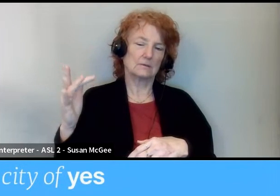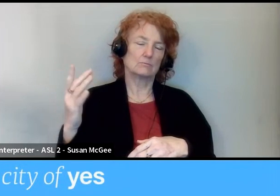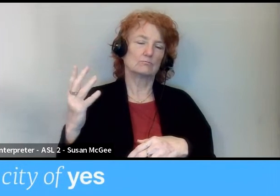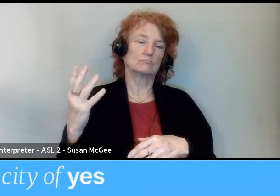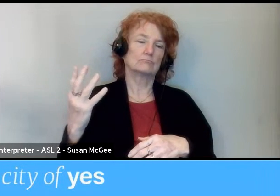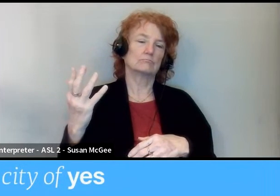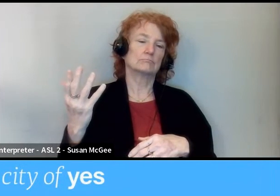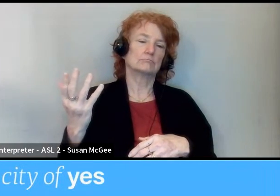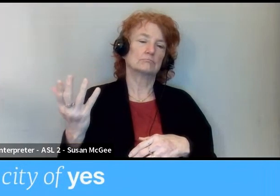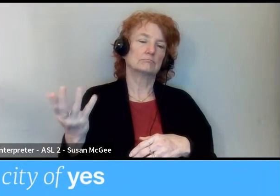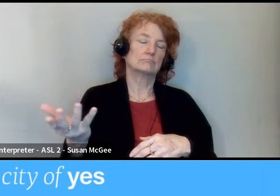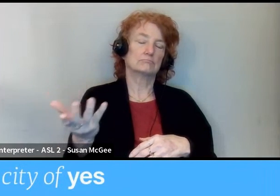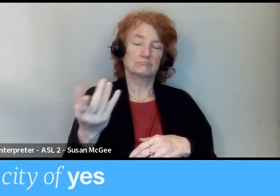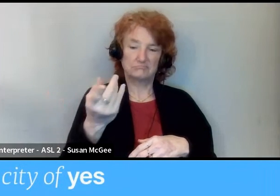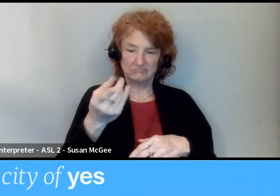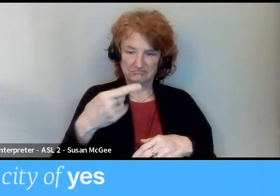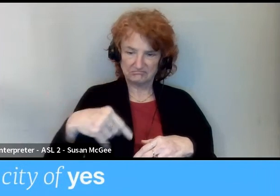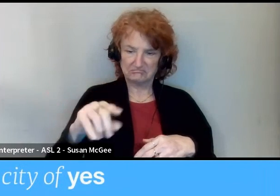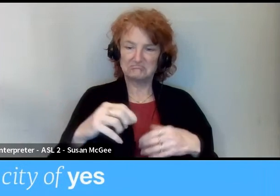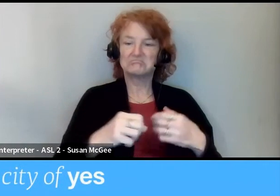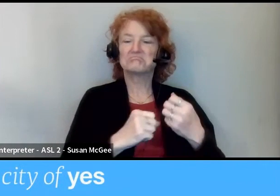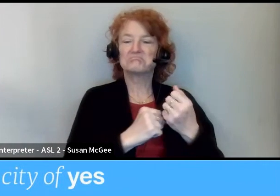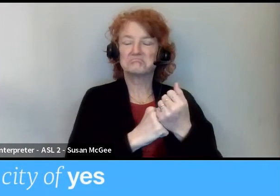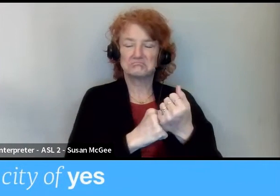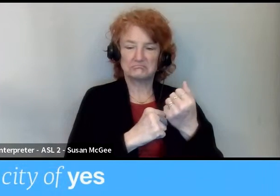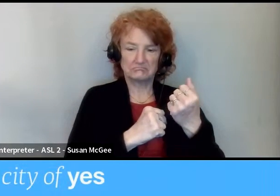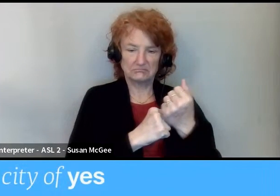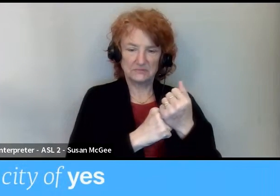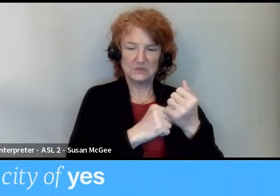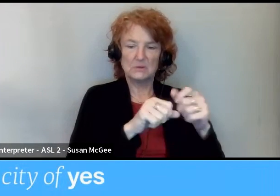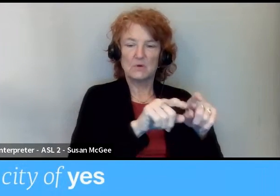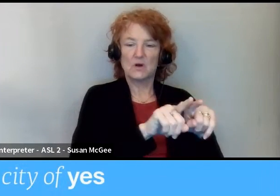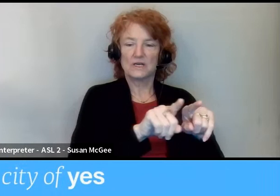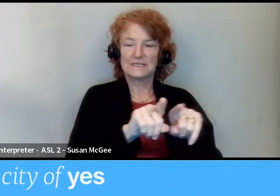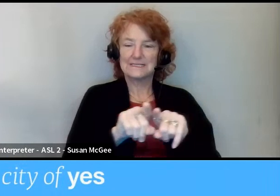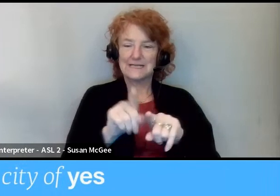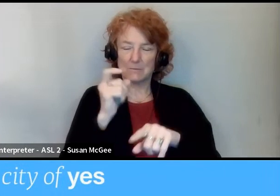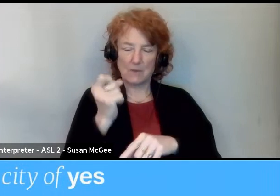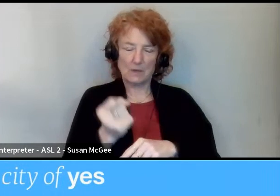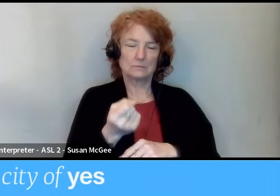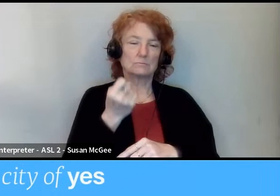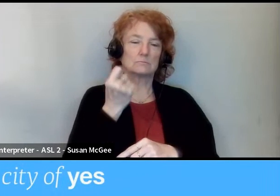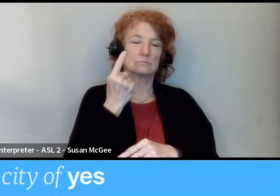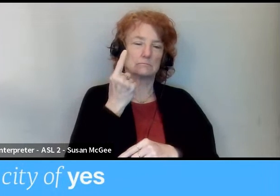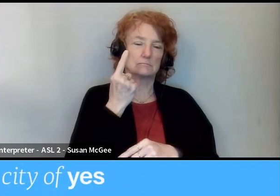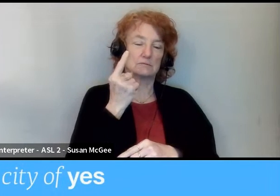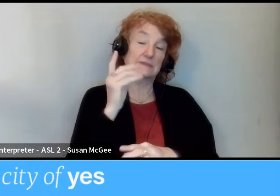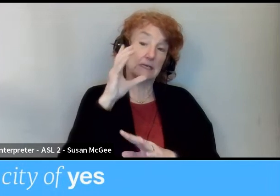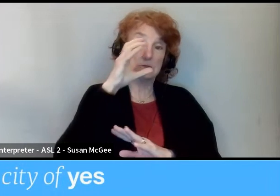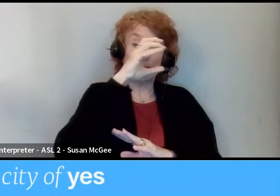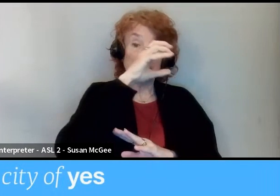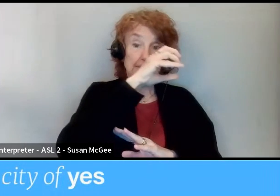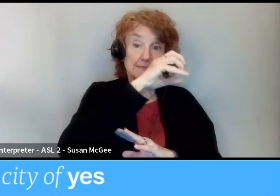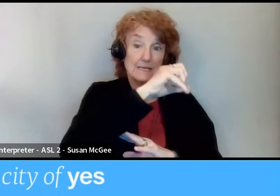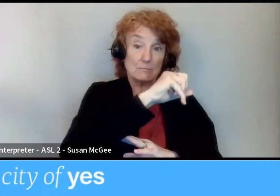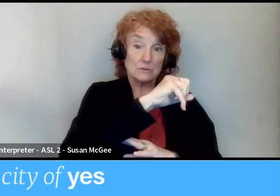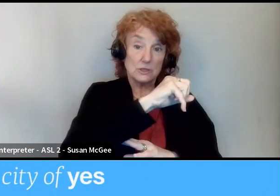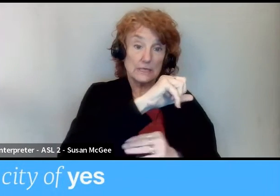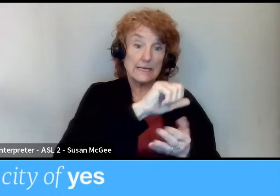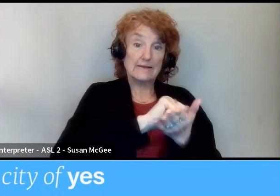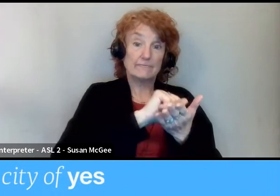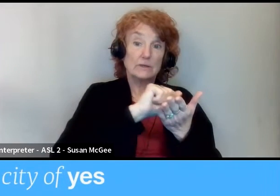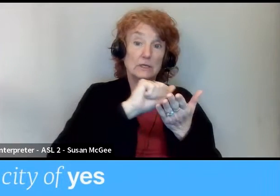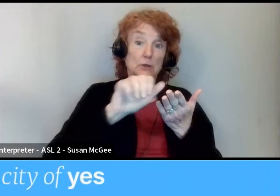they support that baseline understanding that there's an assumption that if you remove parking